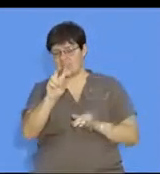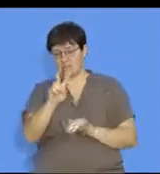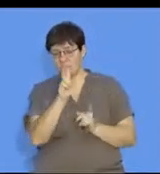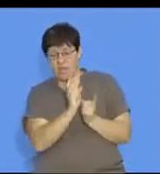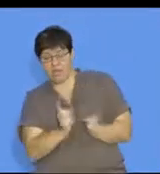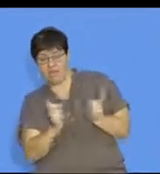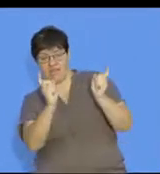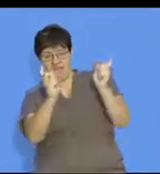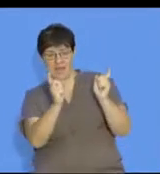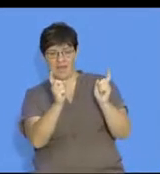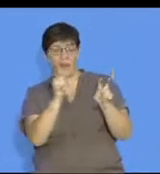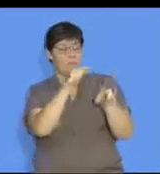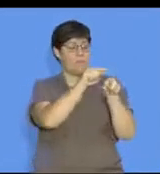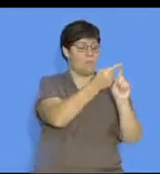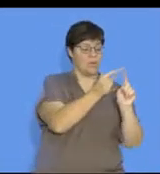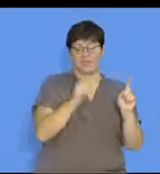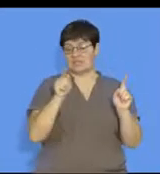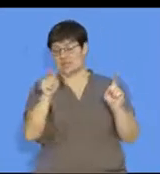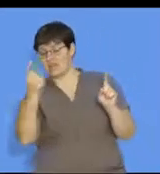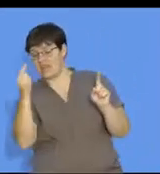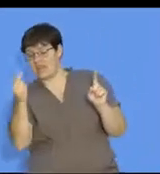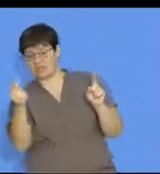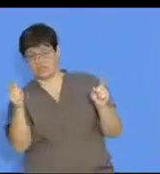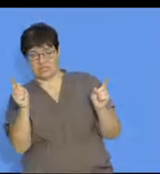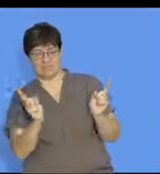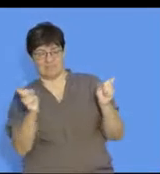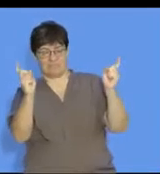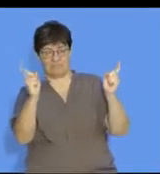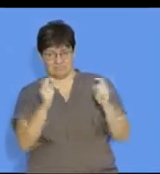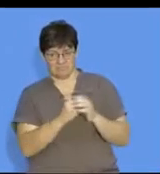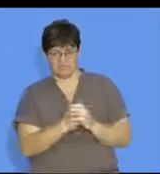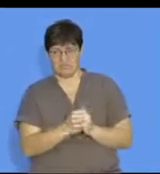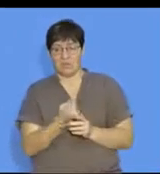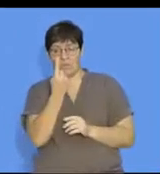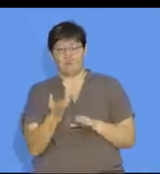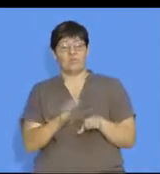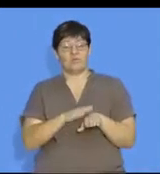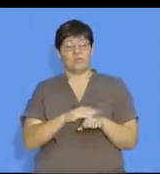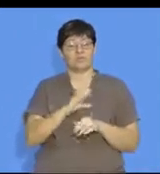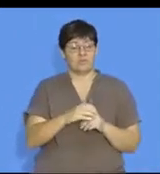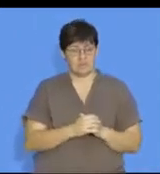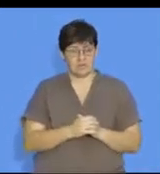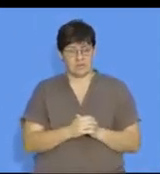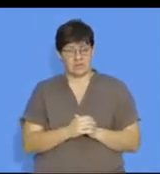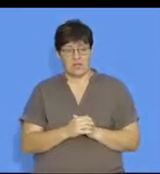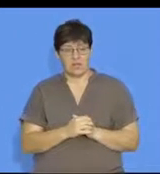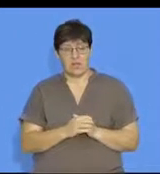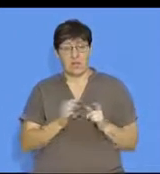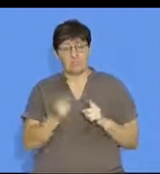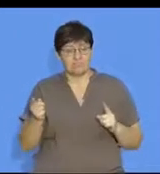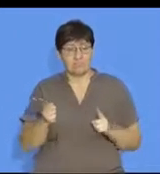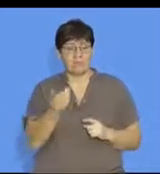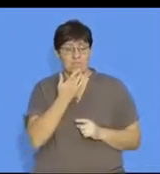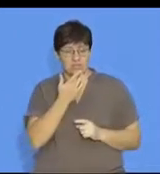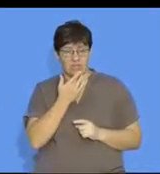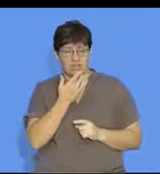why we connect this voltmeter between 2 points. So the amount of work done per coulomb of charge between these 2